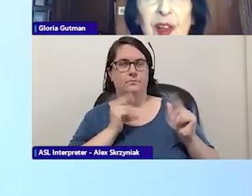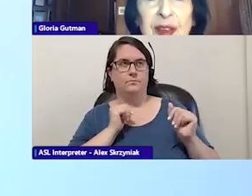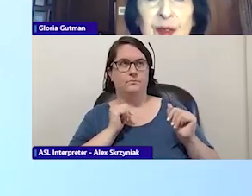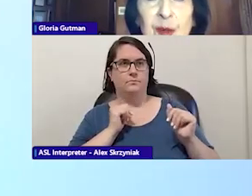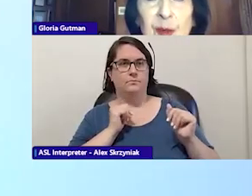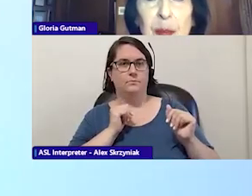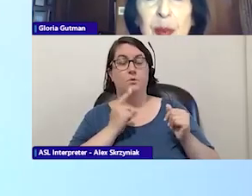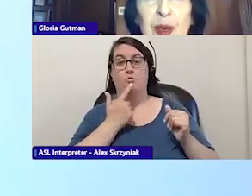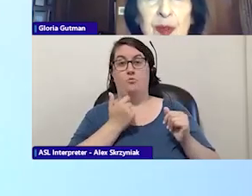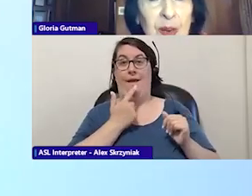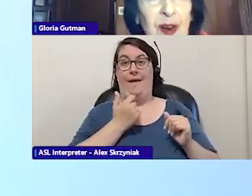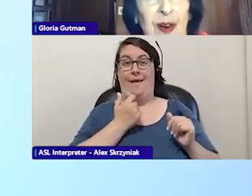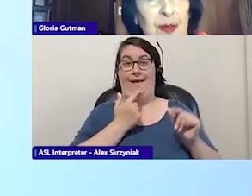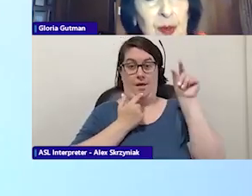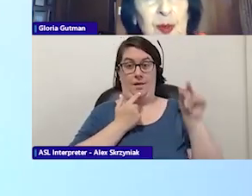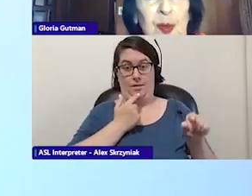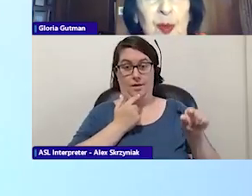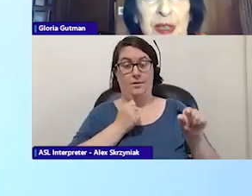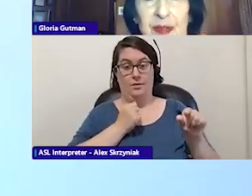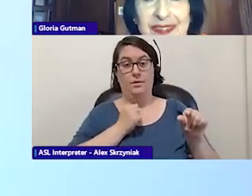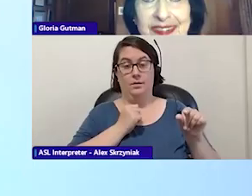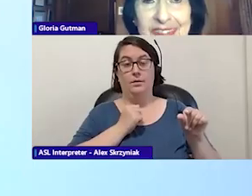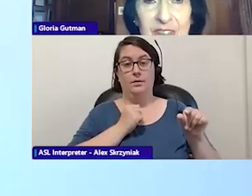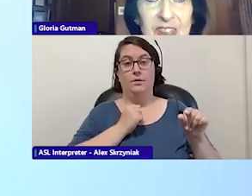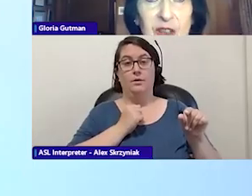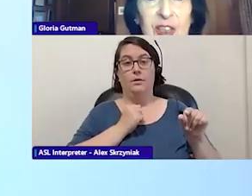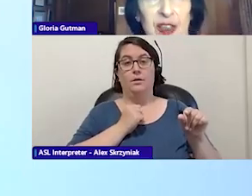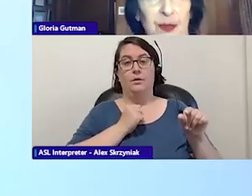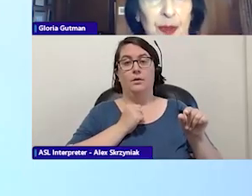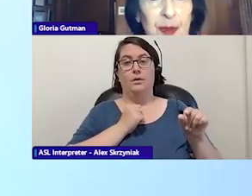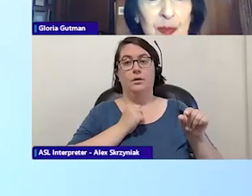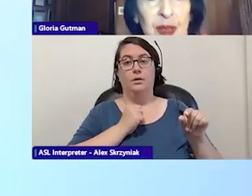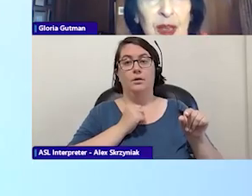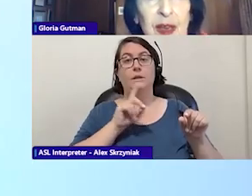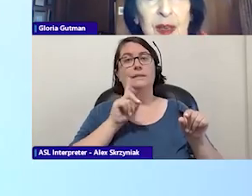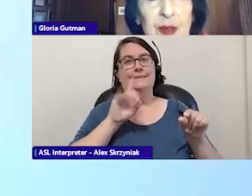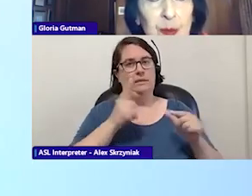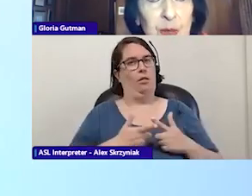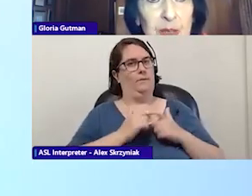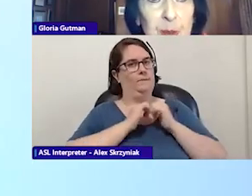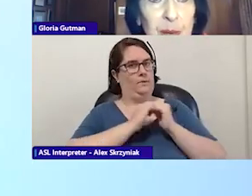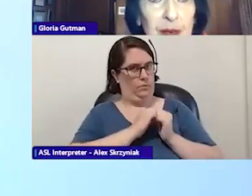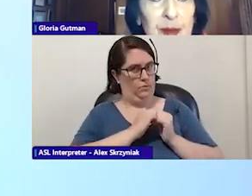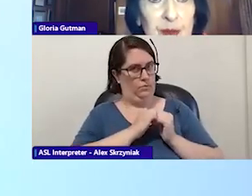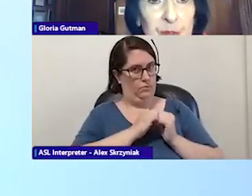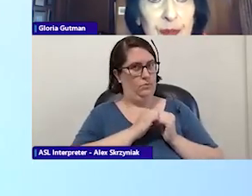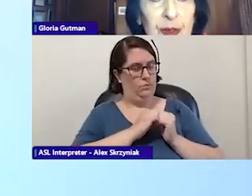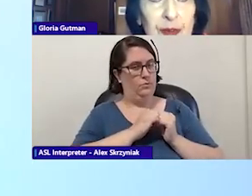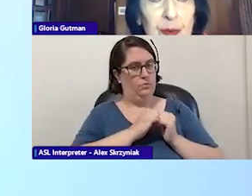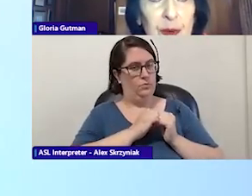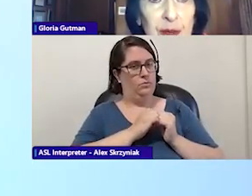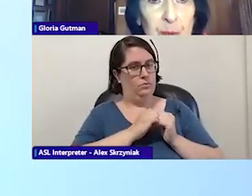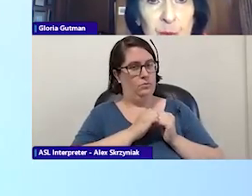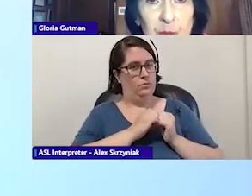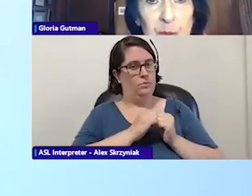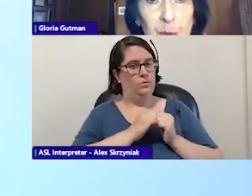red lines, the red bars are those who did live with them, and the pattern is different